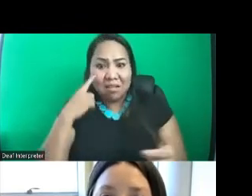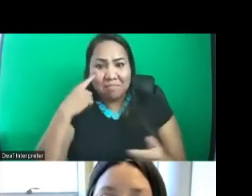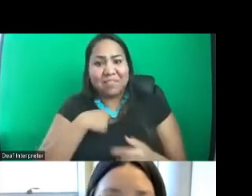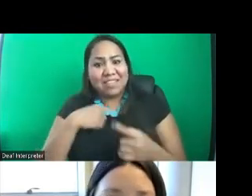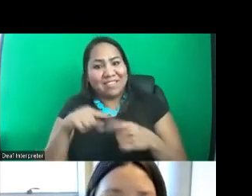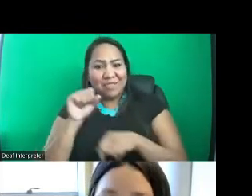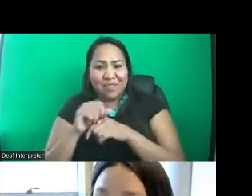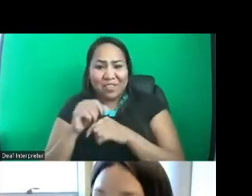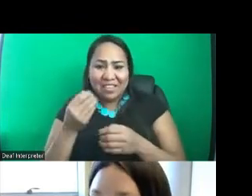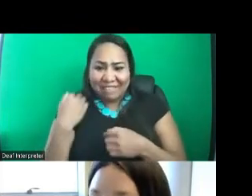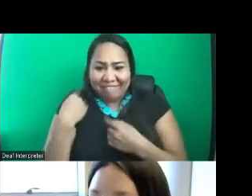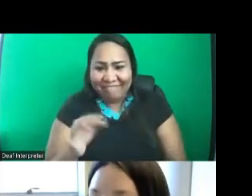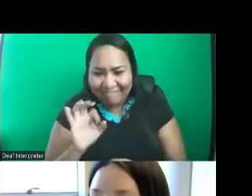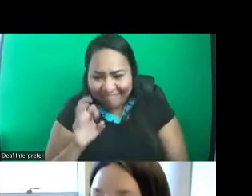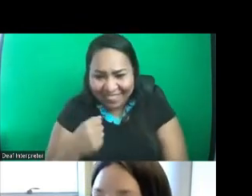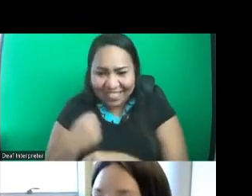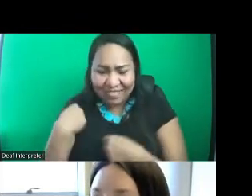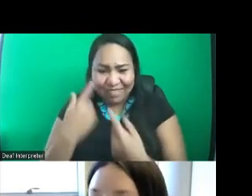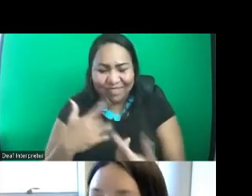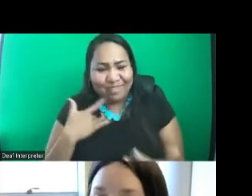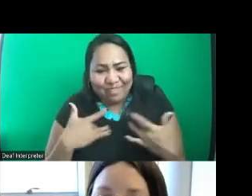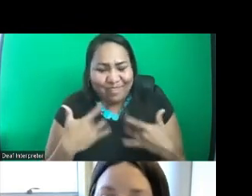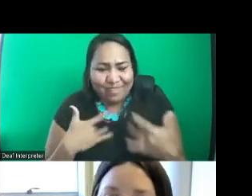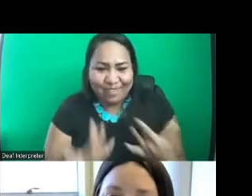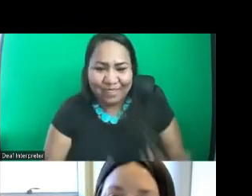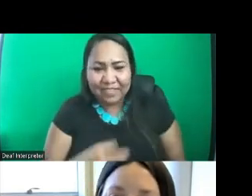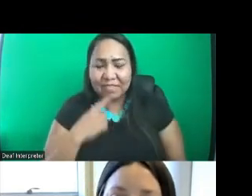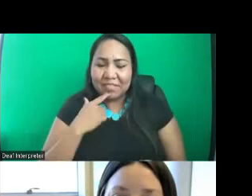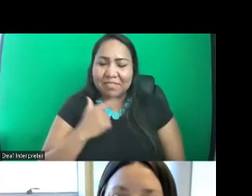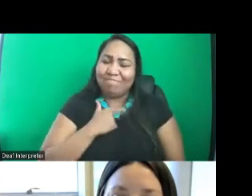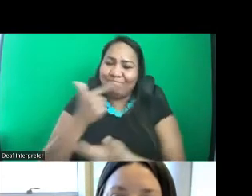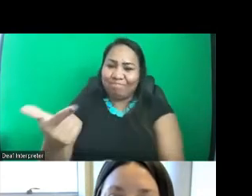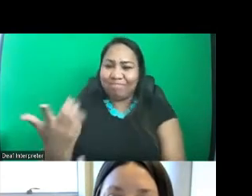that, I'll say thank you and pass it on.